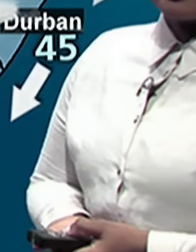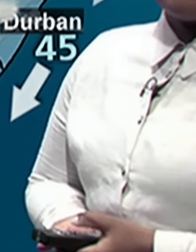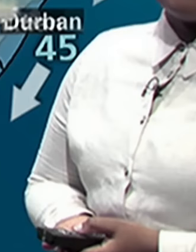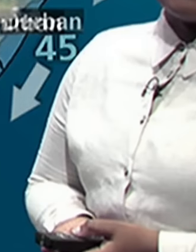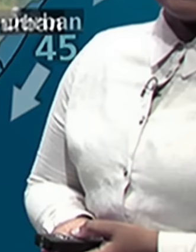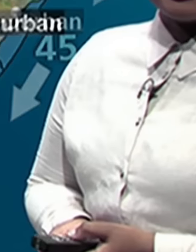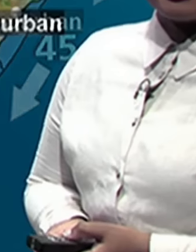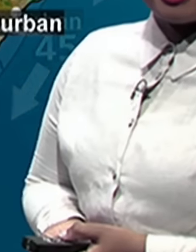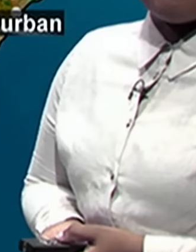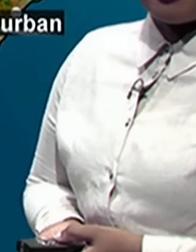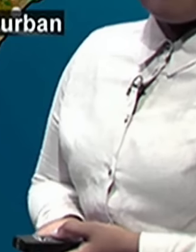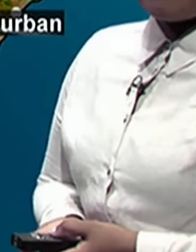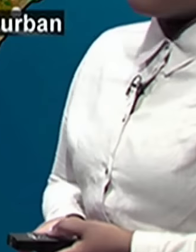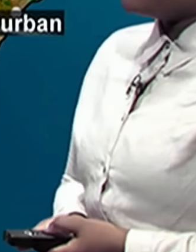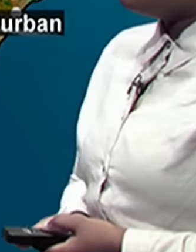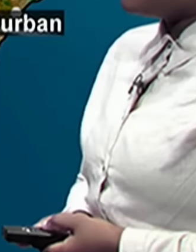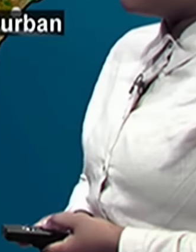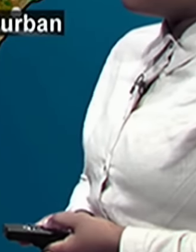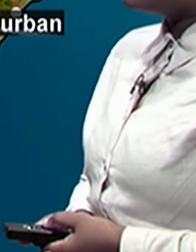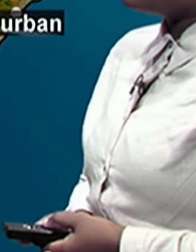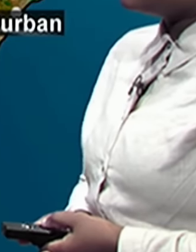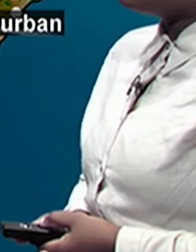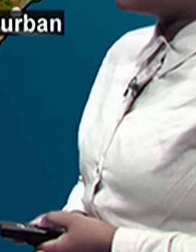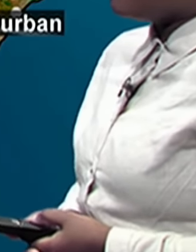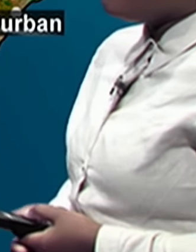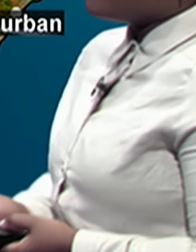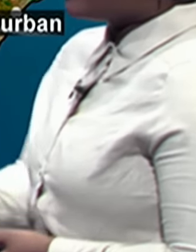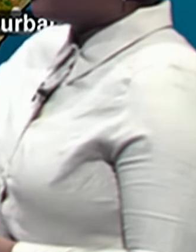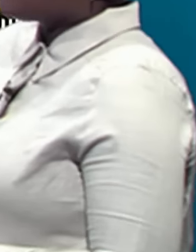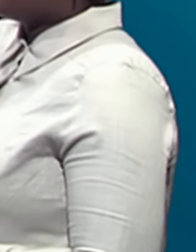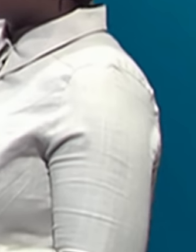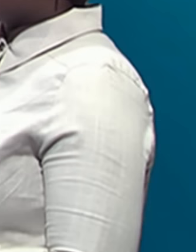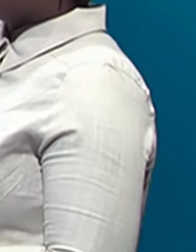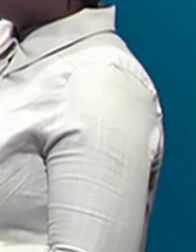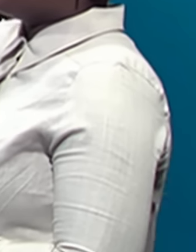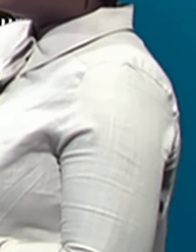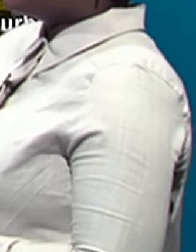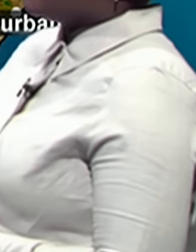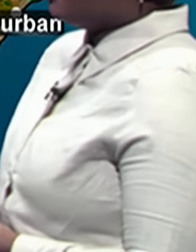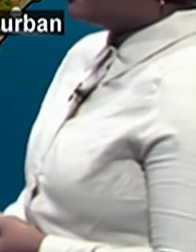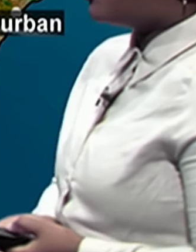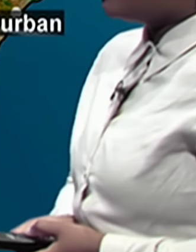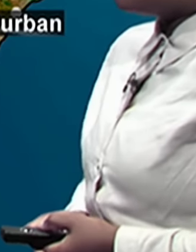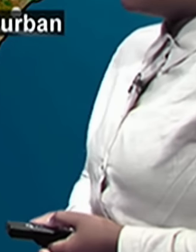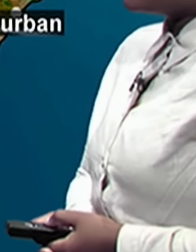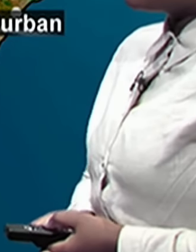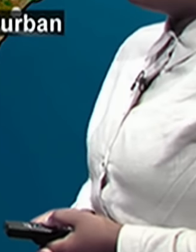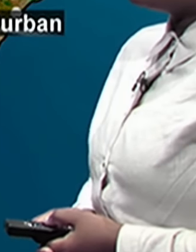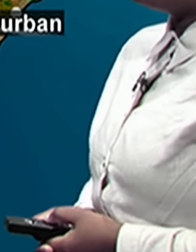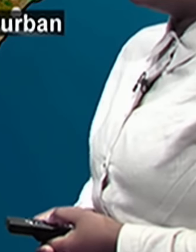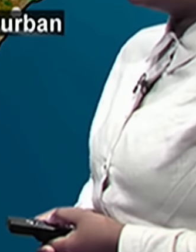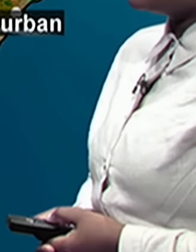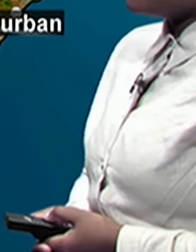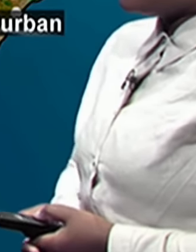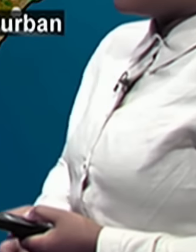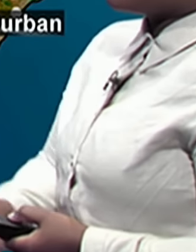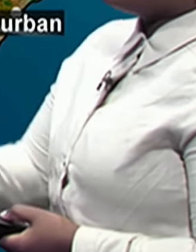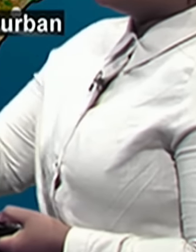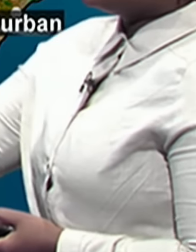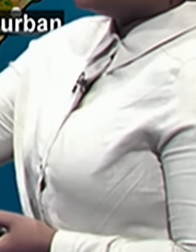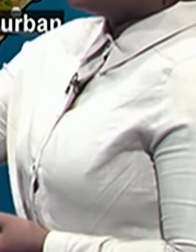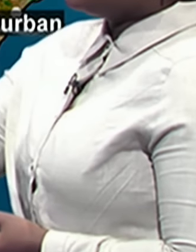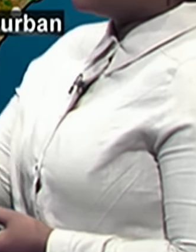Eastern Cape le Western Cape. Mme ba ponela pele maemo a bosa ba tsibosa fa go tlana le kgonagalo ya molelo wa naga segolo bogolo ya ka kwa province ya